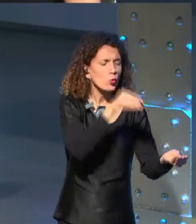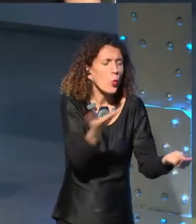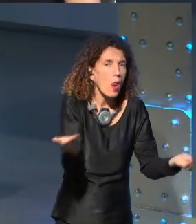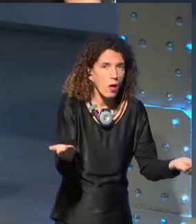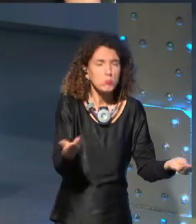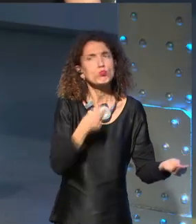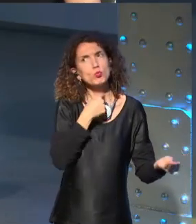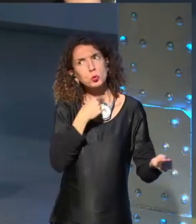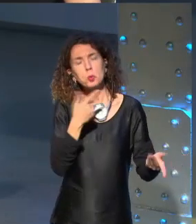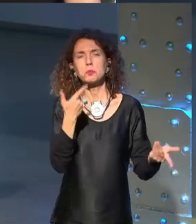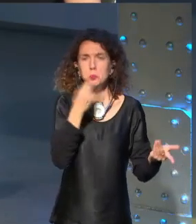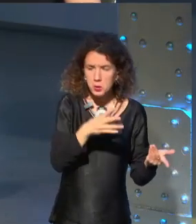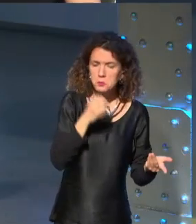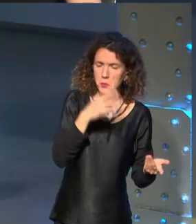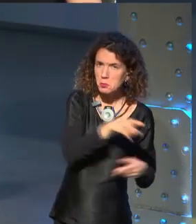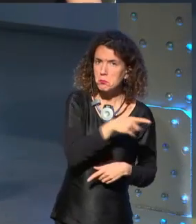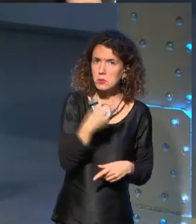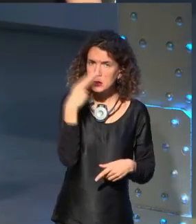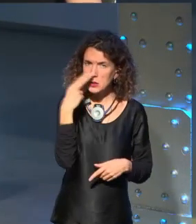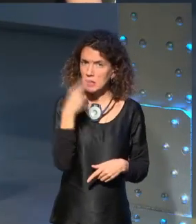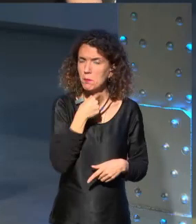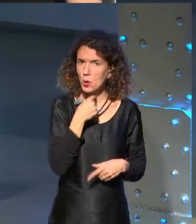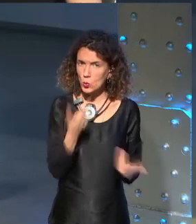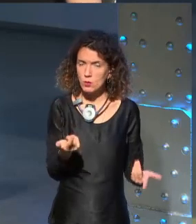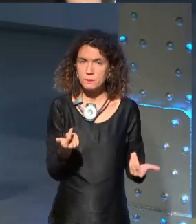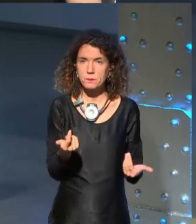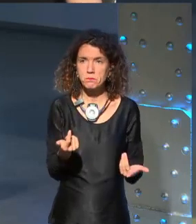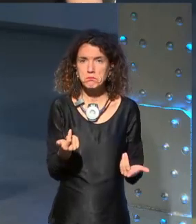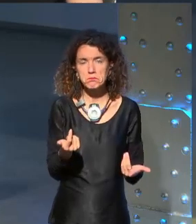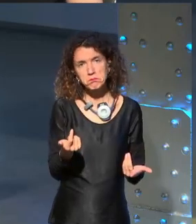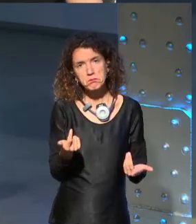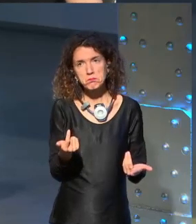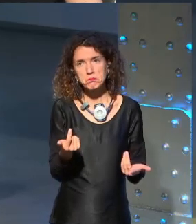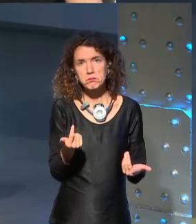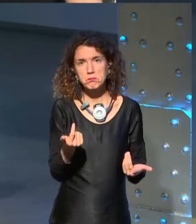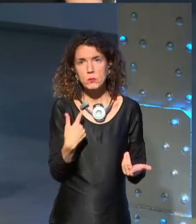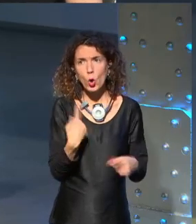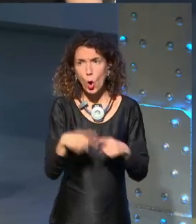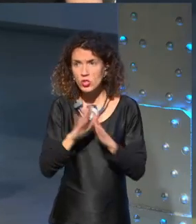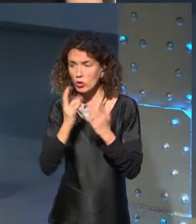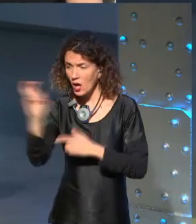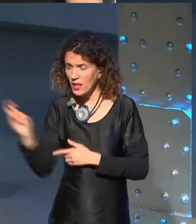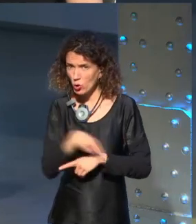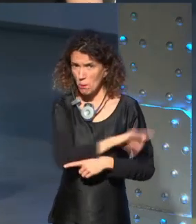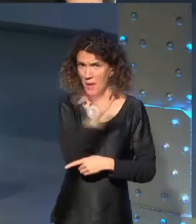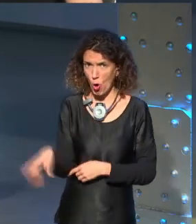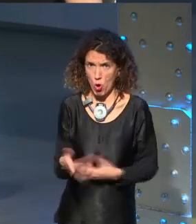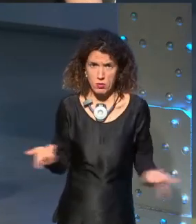this is good. I think this is actually a little bit better than some other things I've read. I think this is not bad.